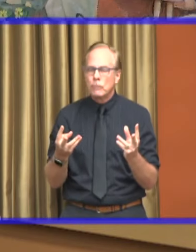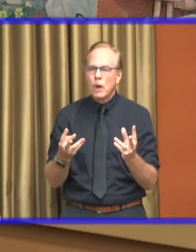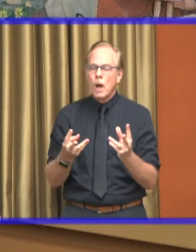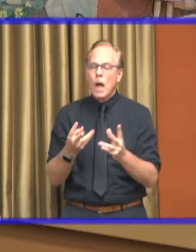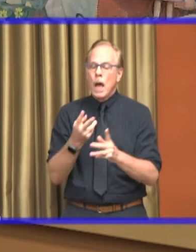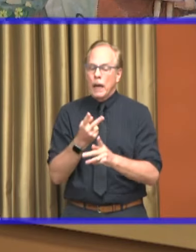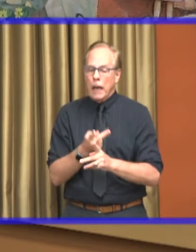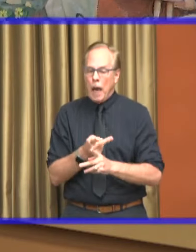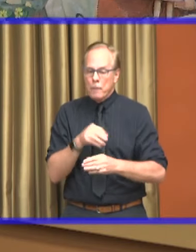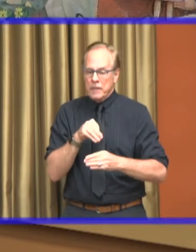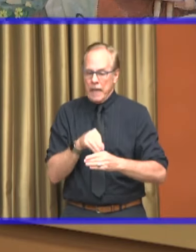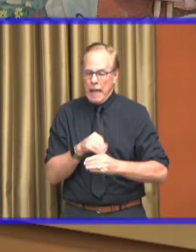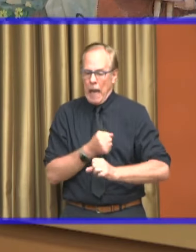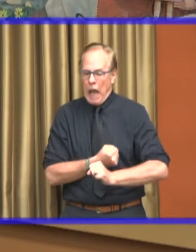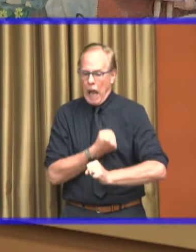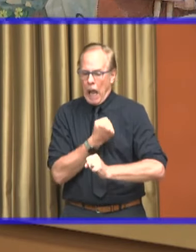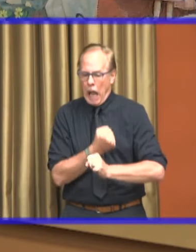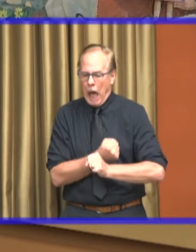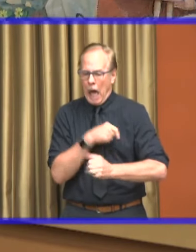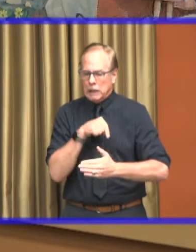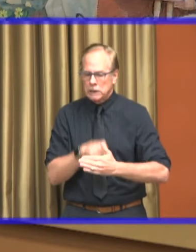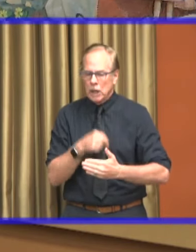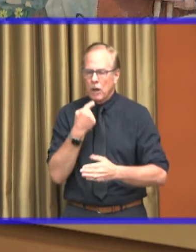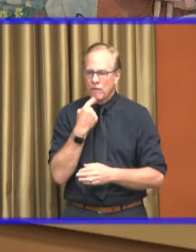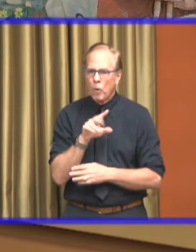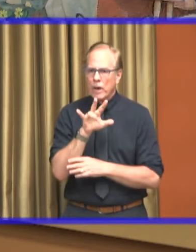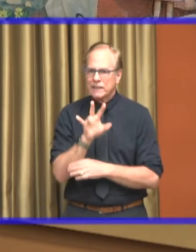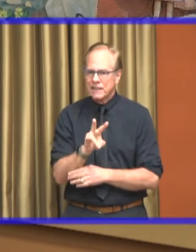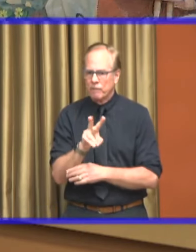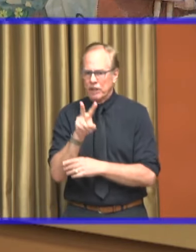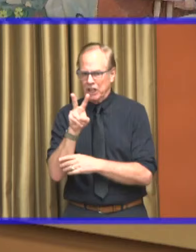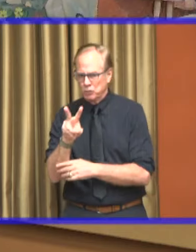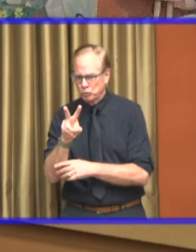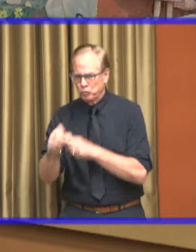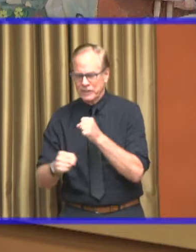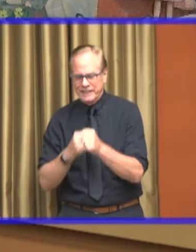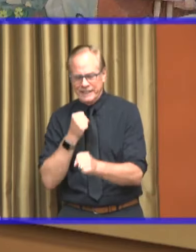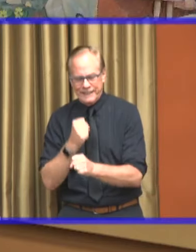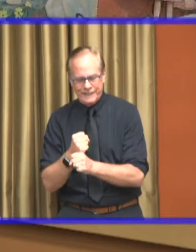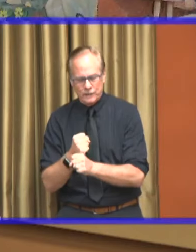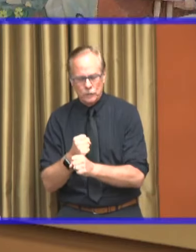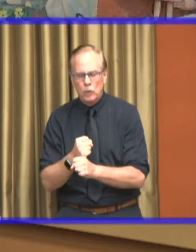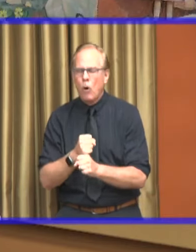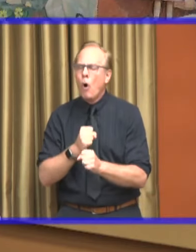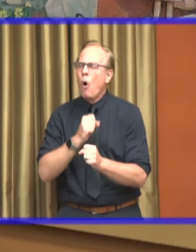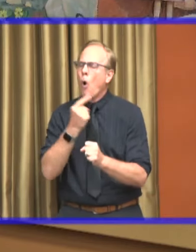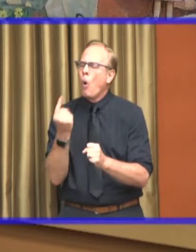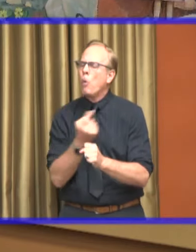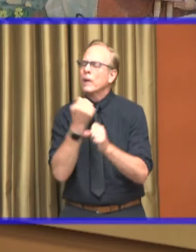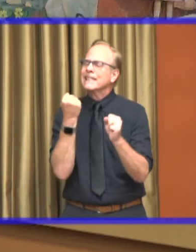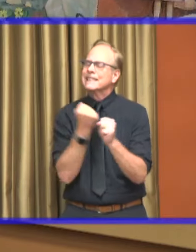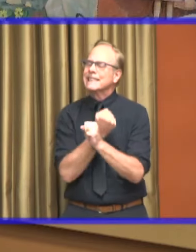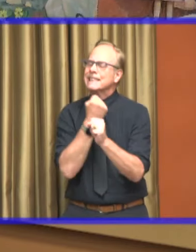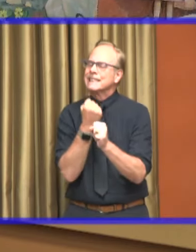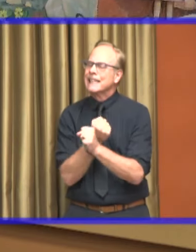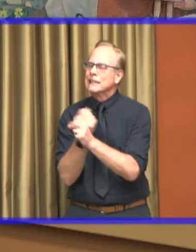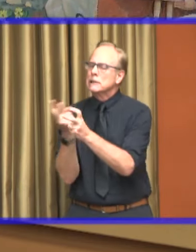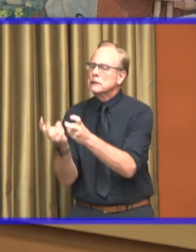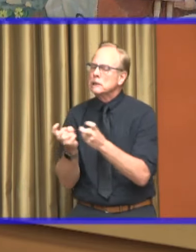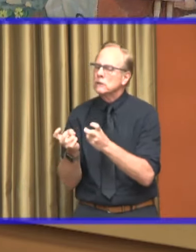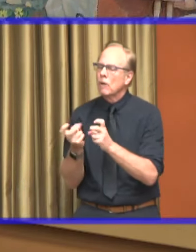informational lockdown for a period of 72 years, and only statistics are derived from those responses. So no personal